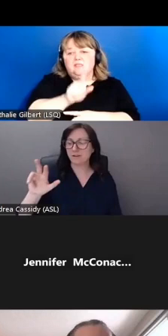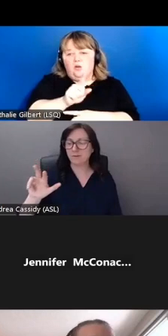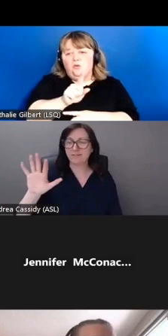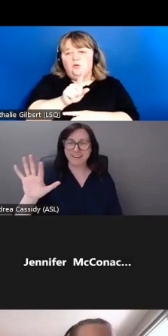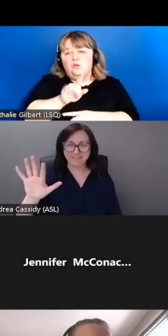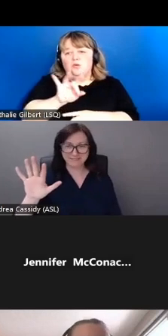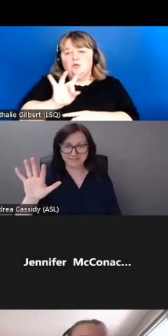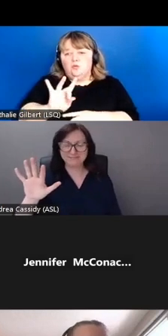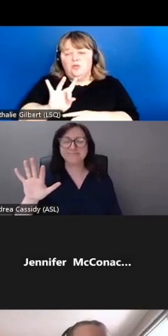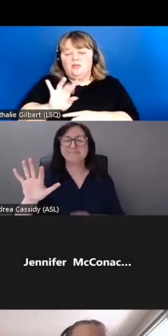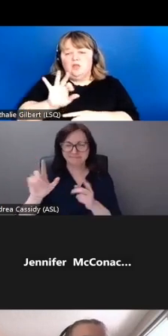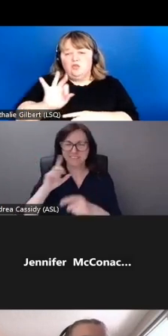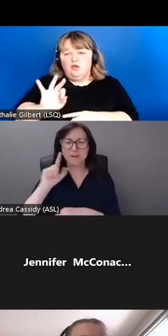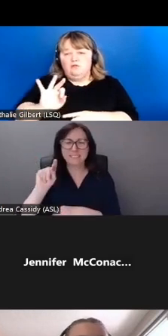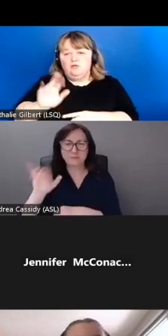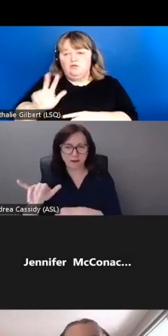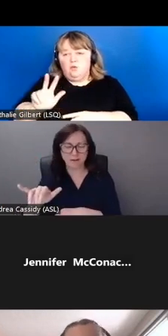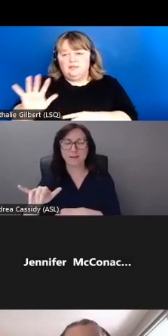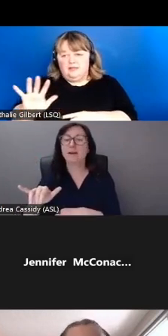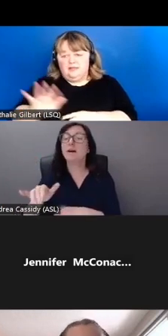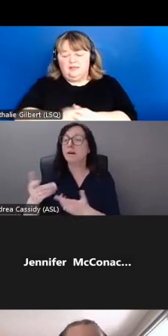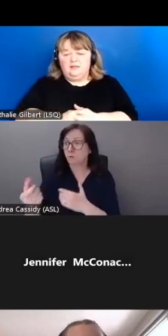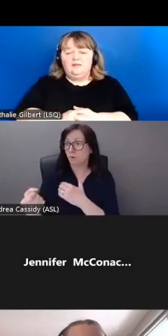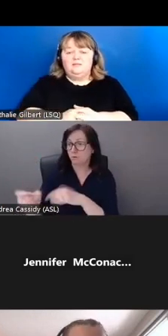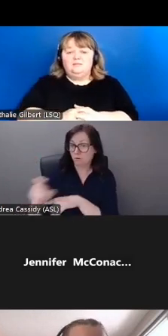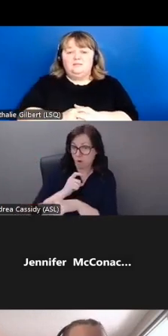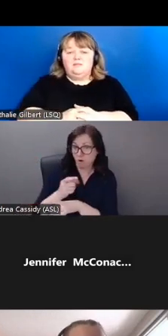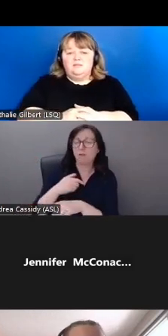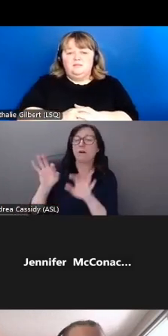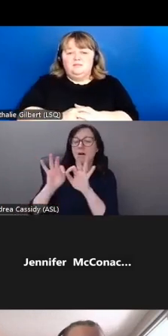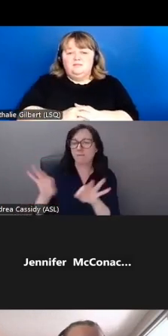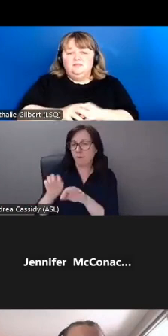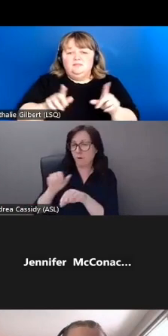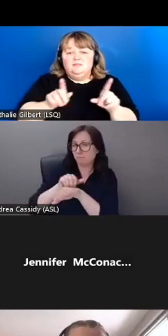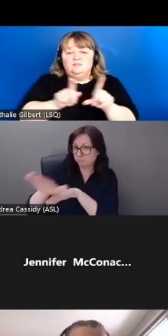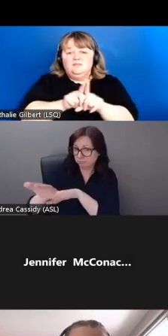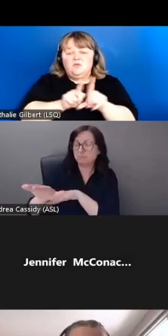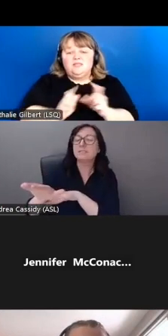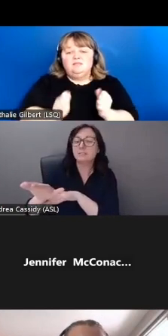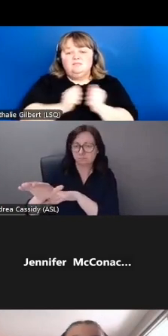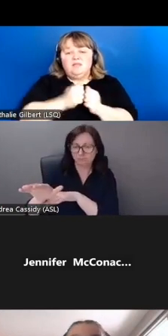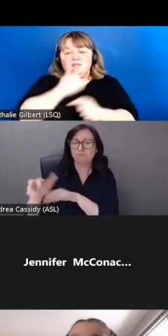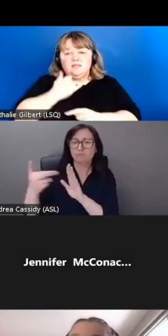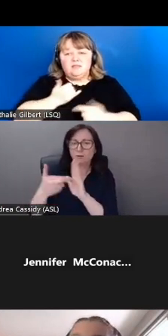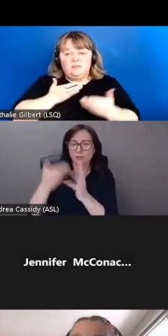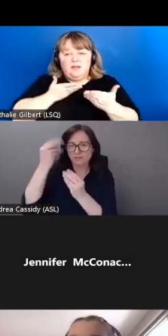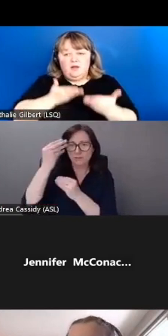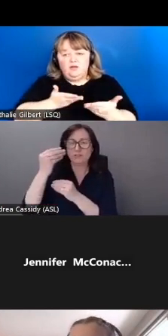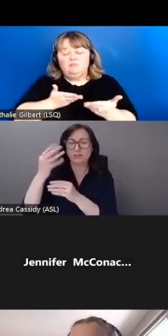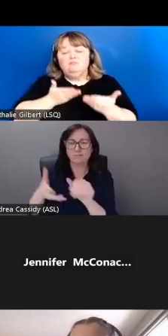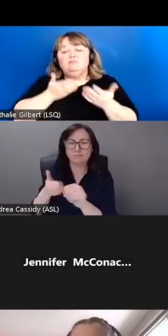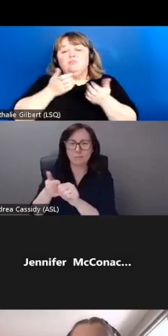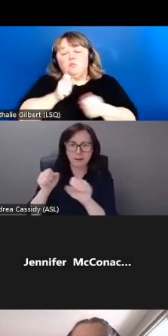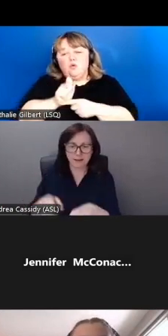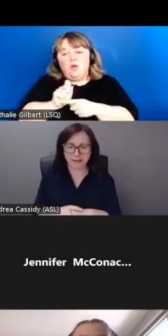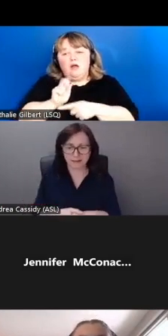8935. And that way we can send you a form in the mail to update your voter registration. Now, there is another way